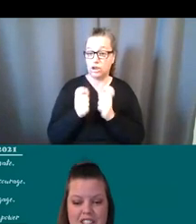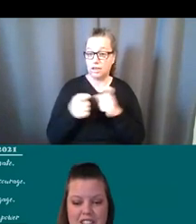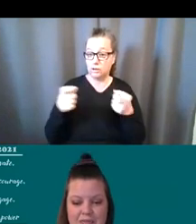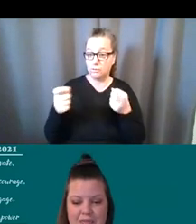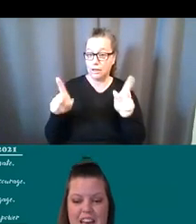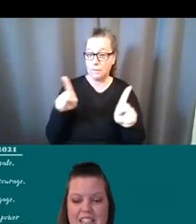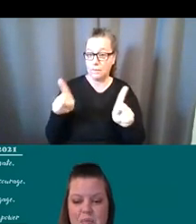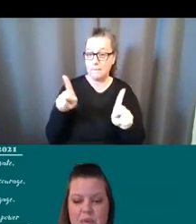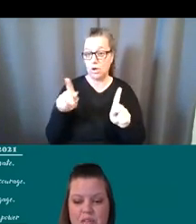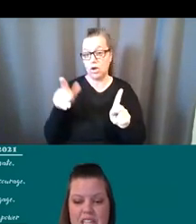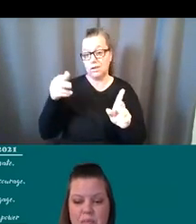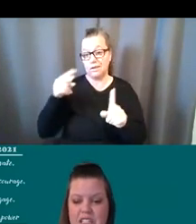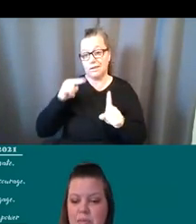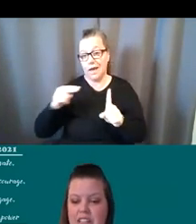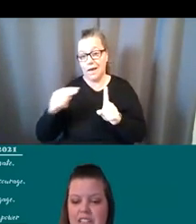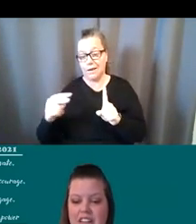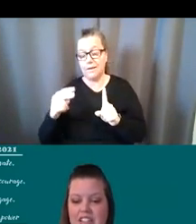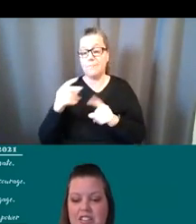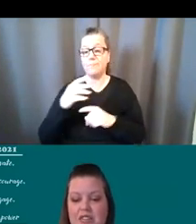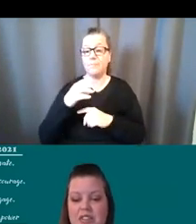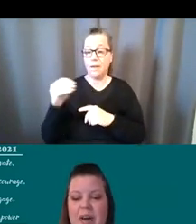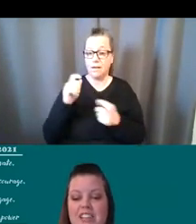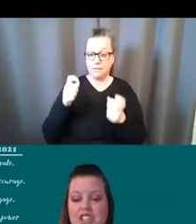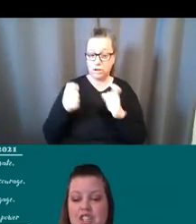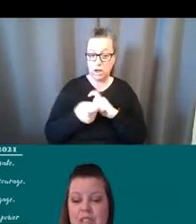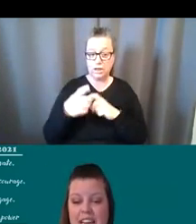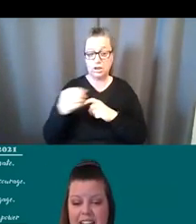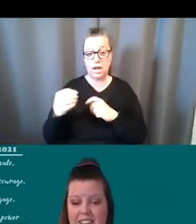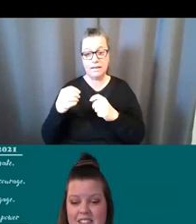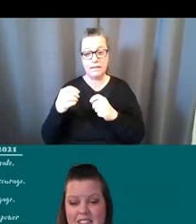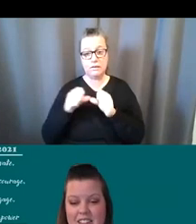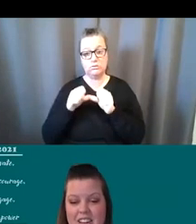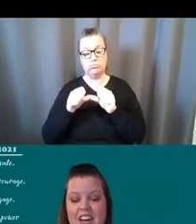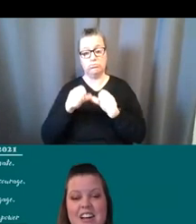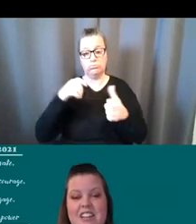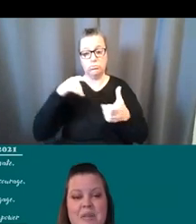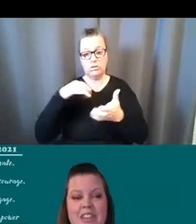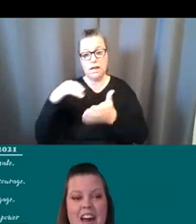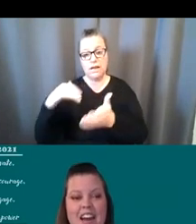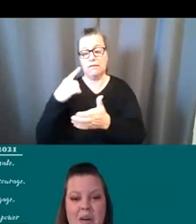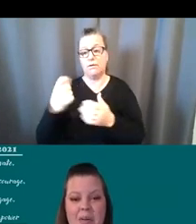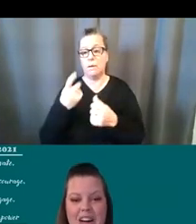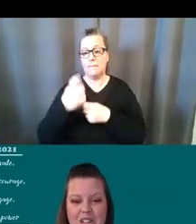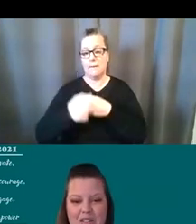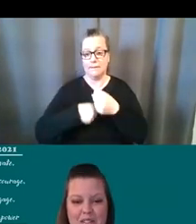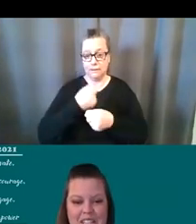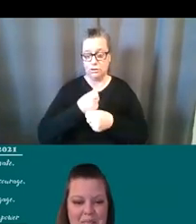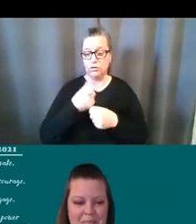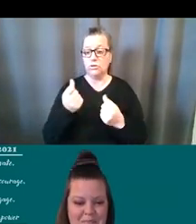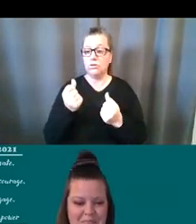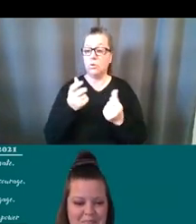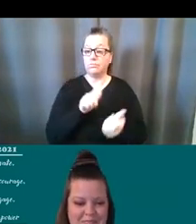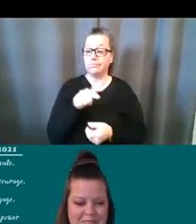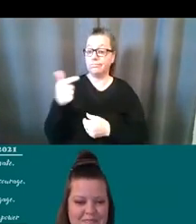of Change, and has led Prosci's benchmarking studies for the past 2 decades. So with that, I will pass over to you, Tim.